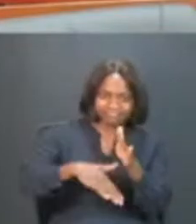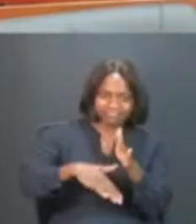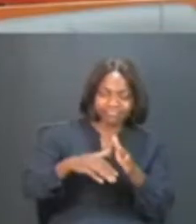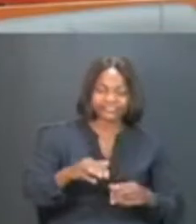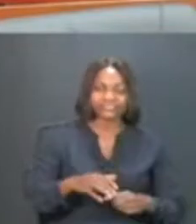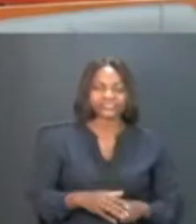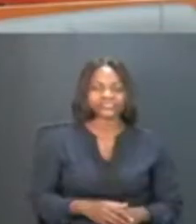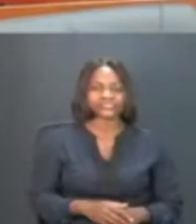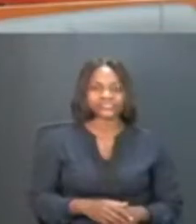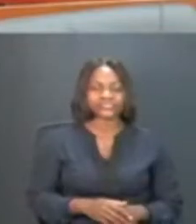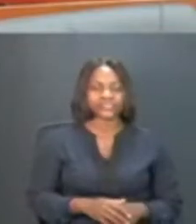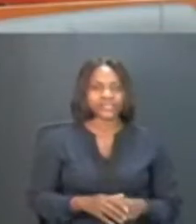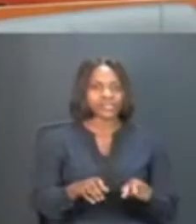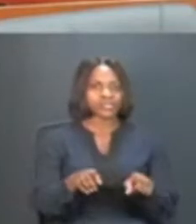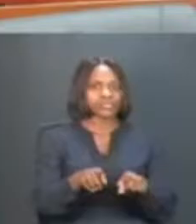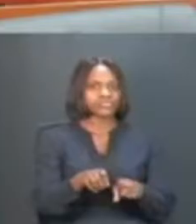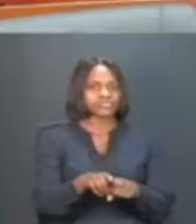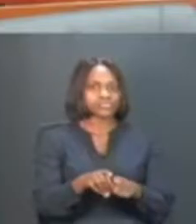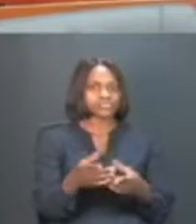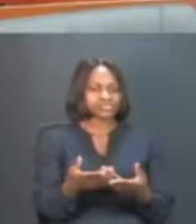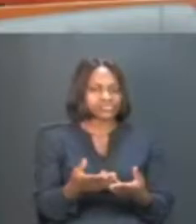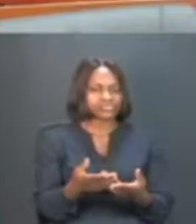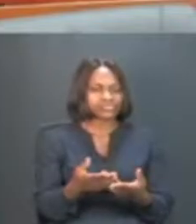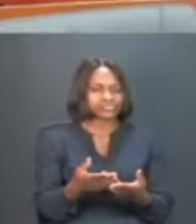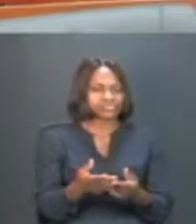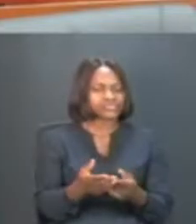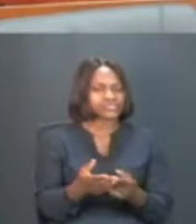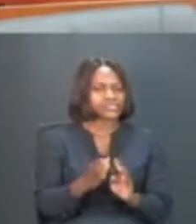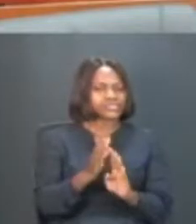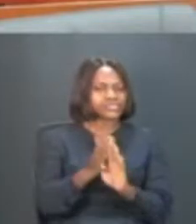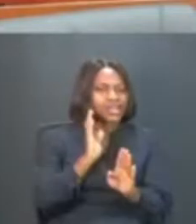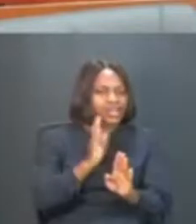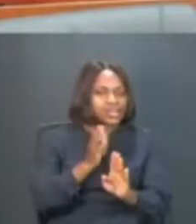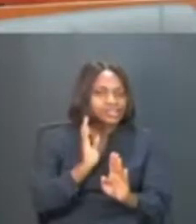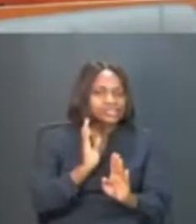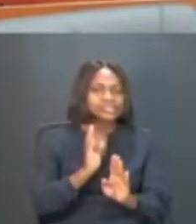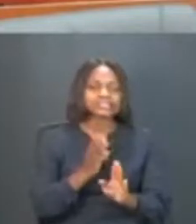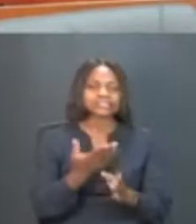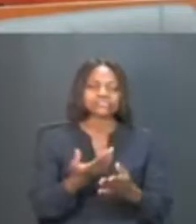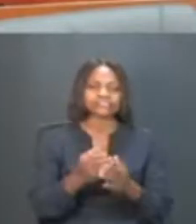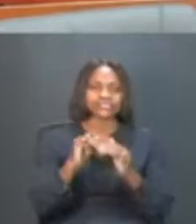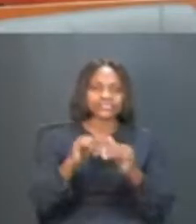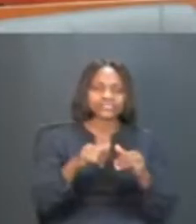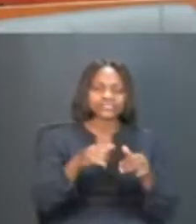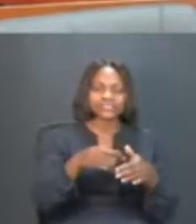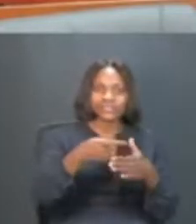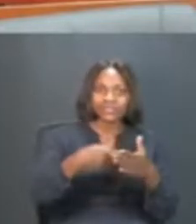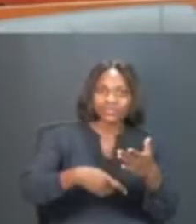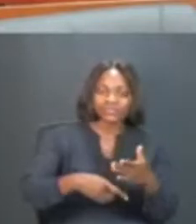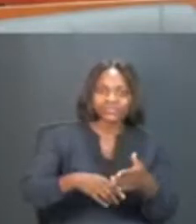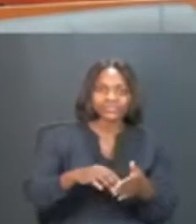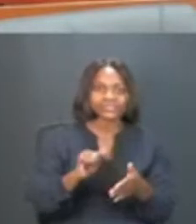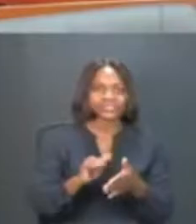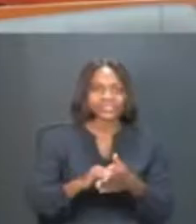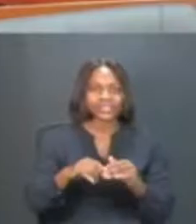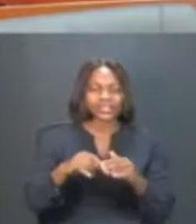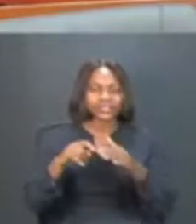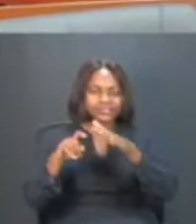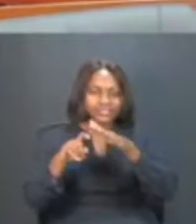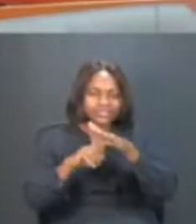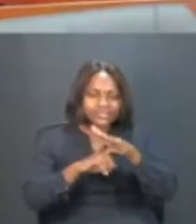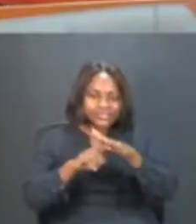also, Mr. Speaker, the direct cost to individuals who will have to spend on screening